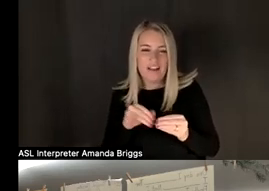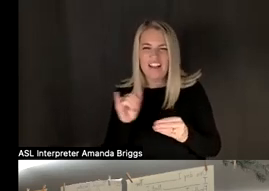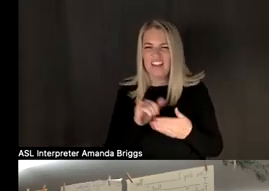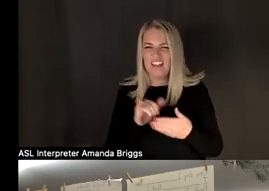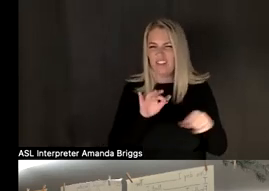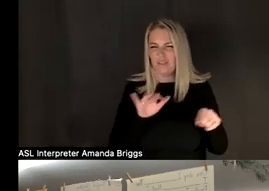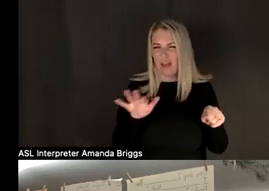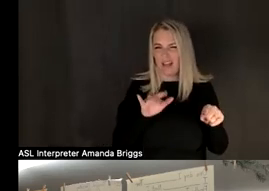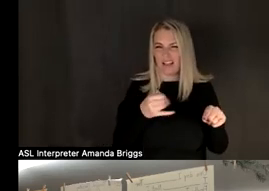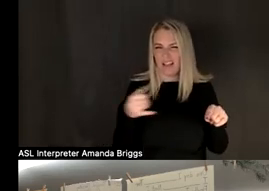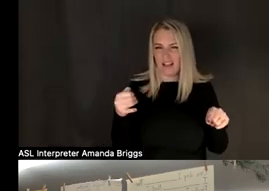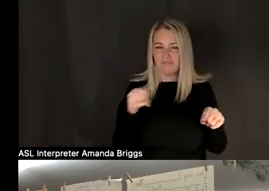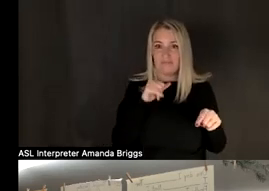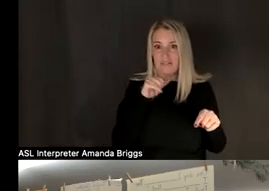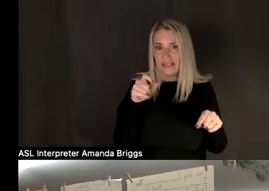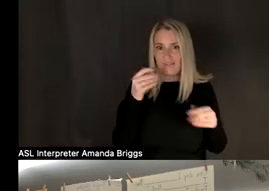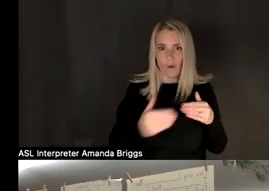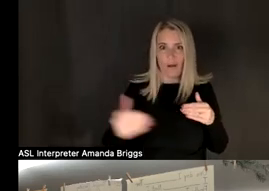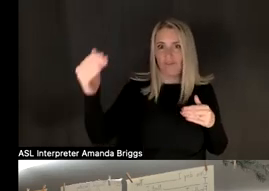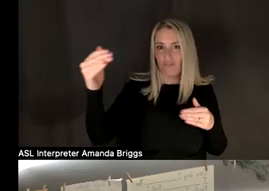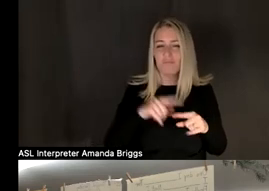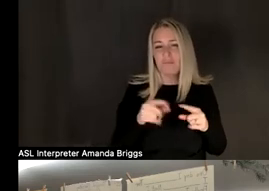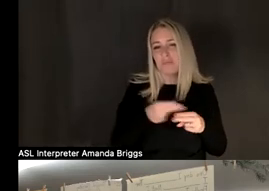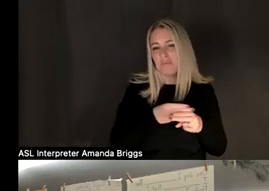It's just to teach them the skill.